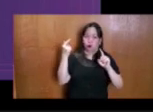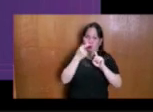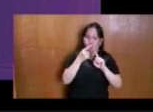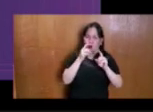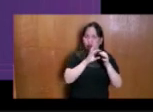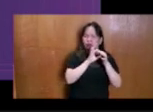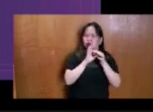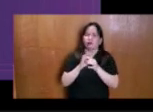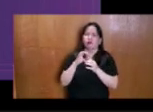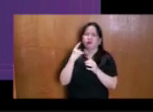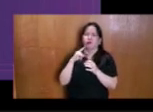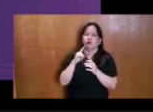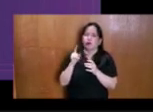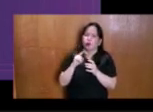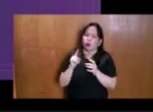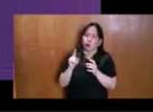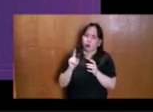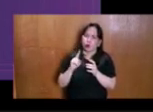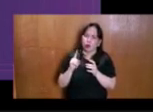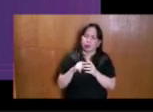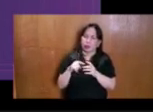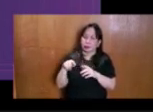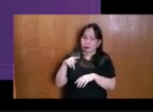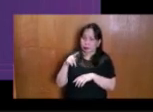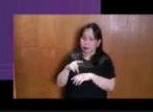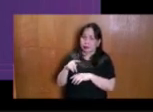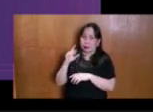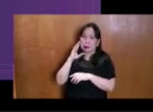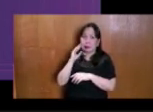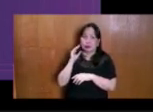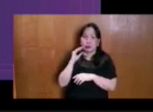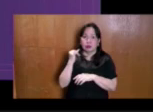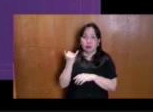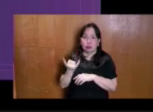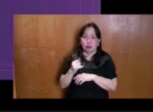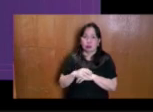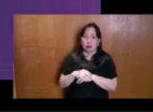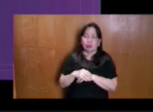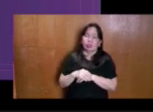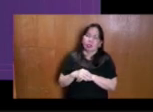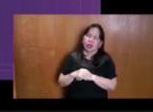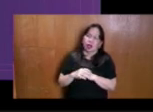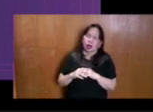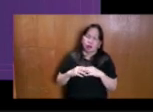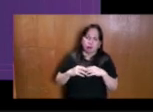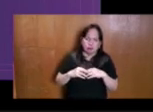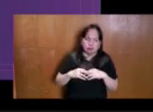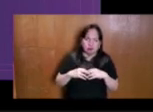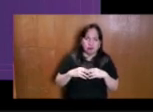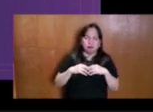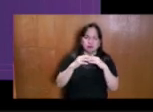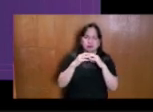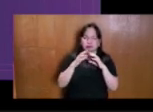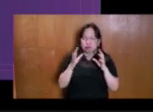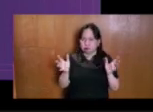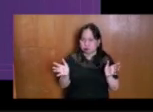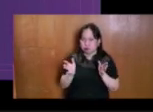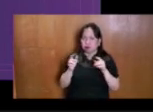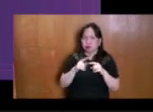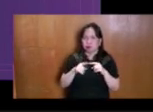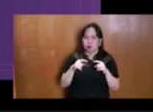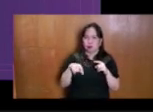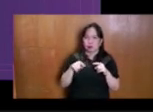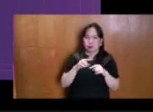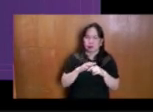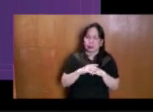correlates, objective measures for saying that the country is experiencing a boost in its totality of well-being. Human-centered values